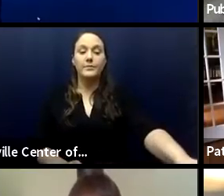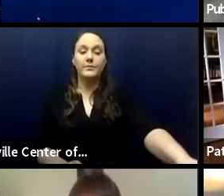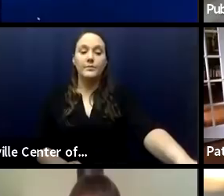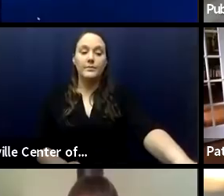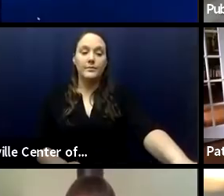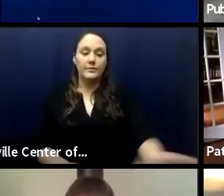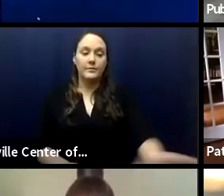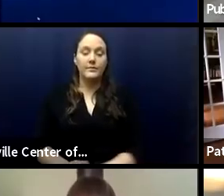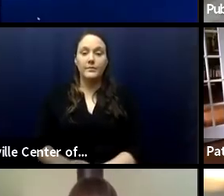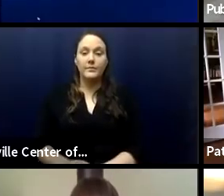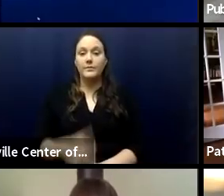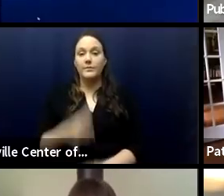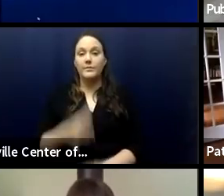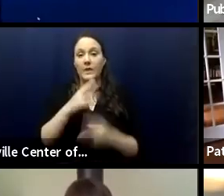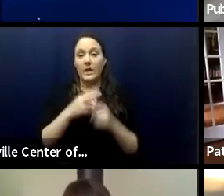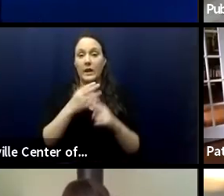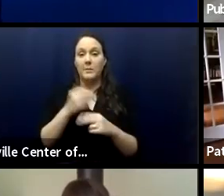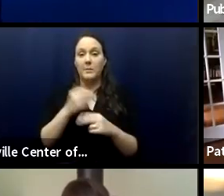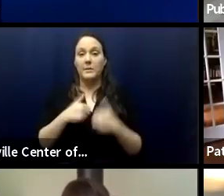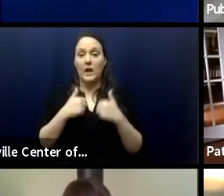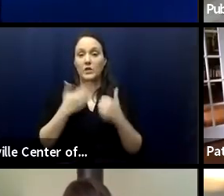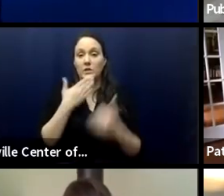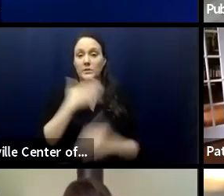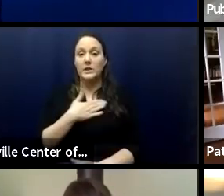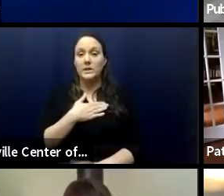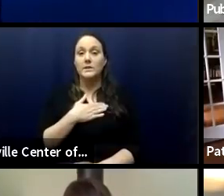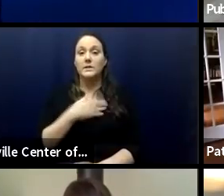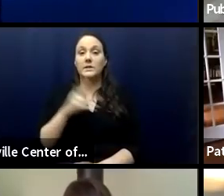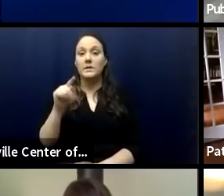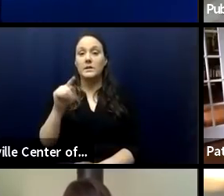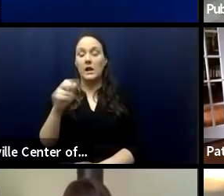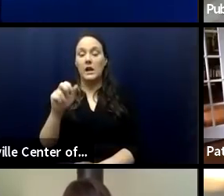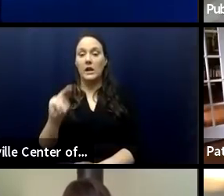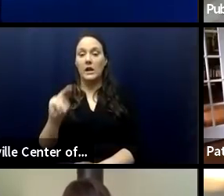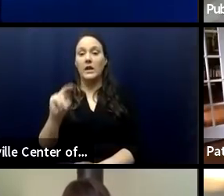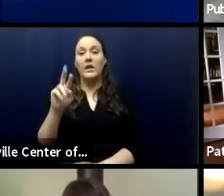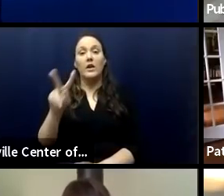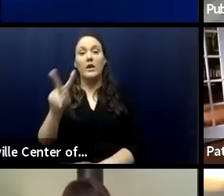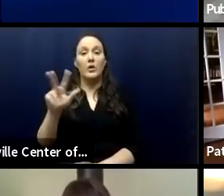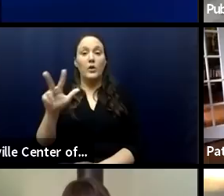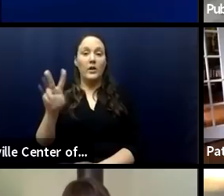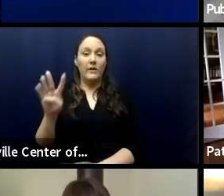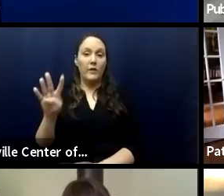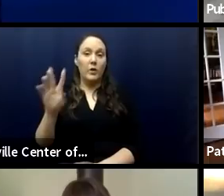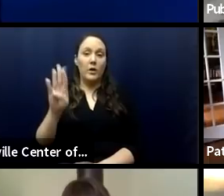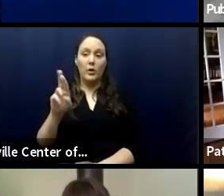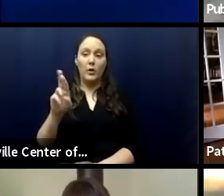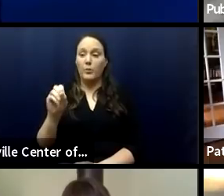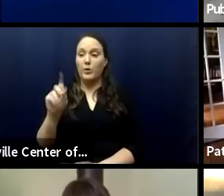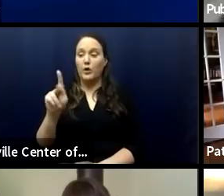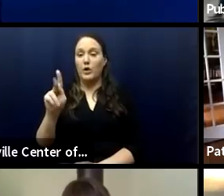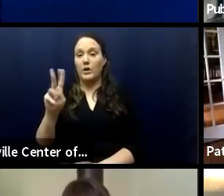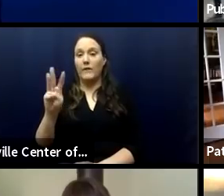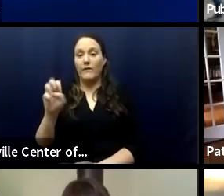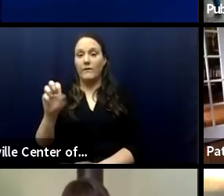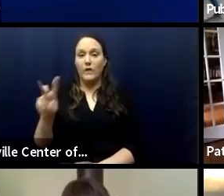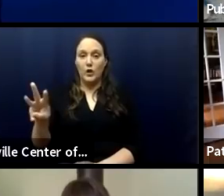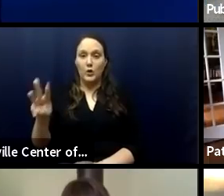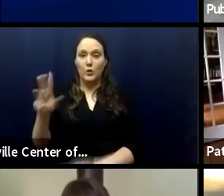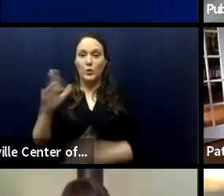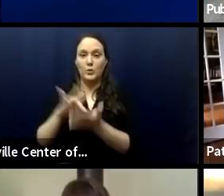Please state your name and address, sir. Nathan Robinette, 234 Brookview Centerway, Knoxville, Tennessee,